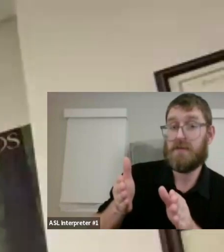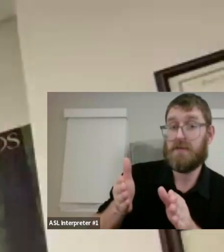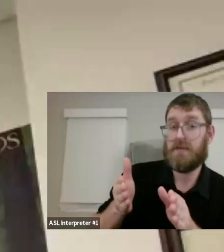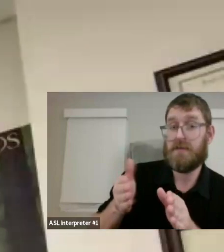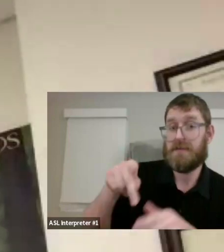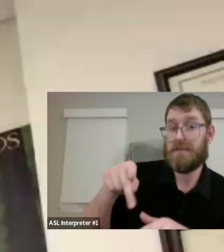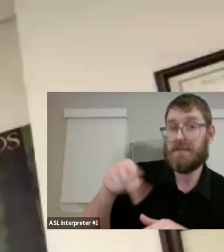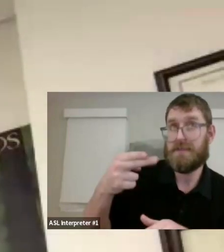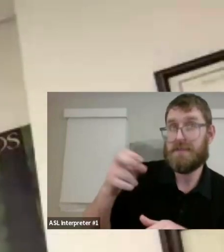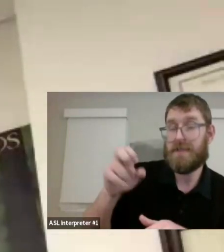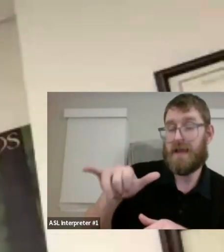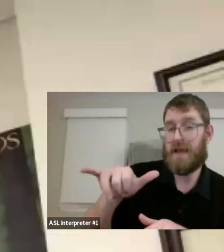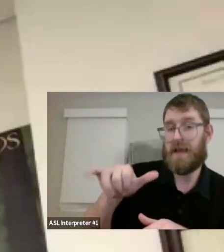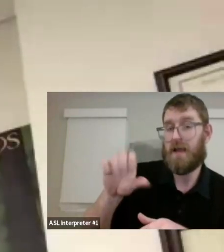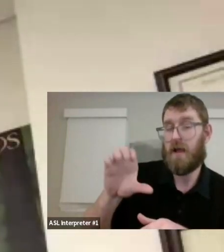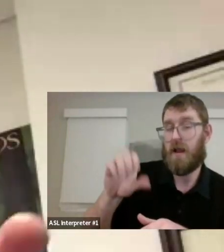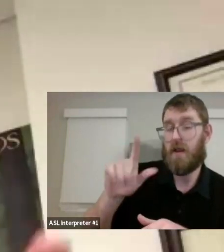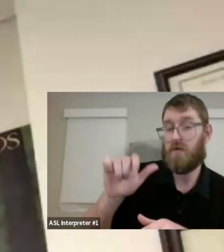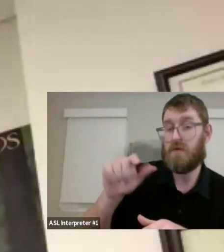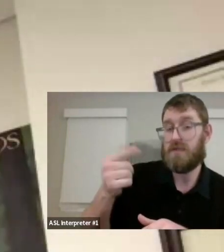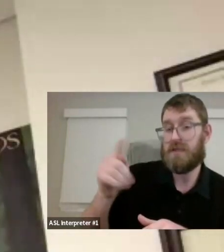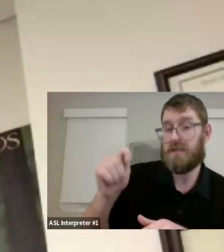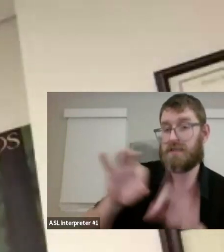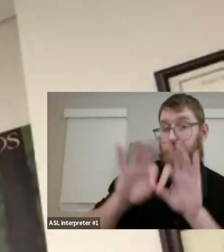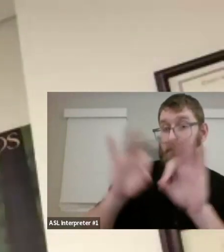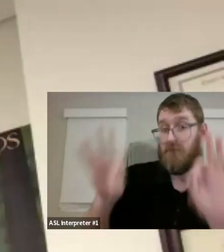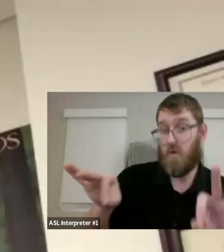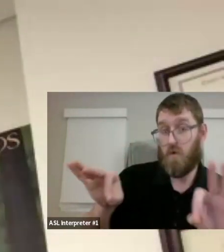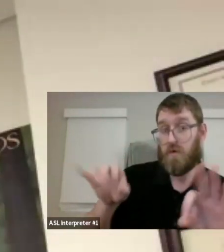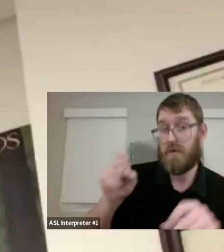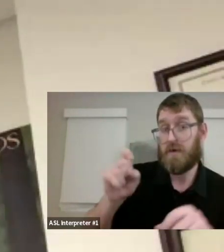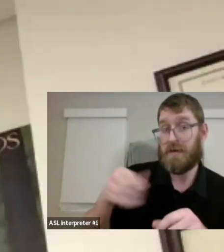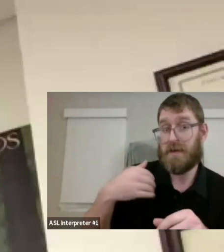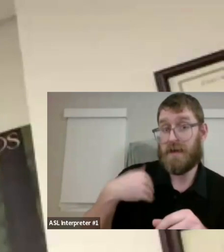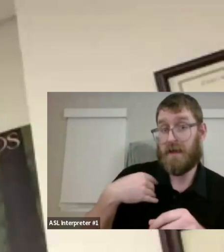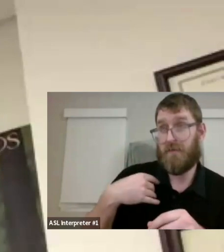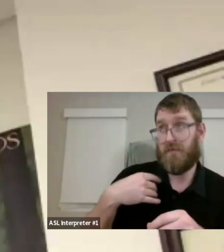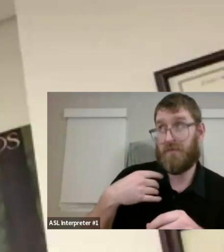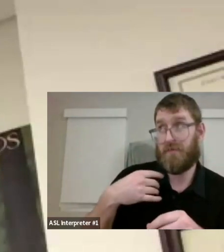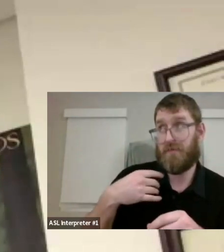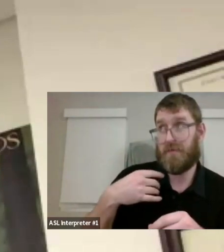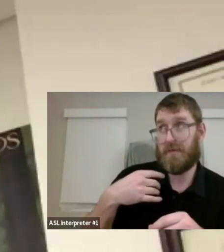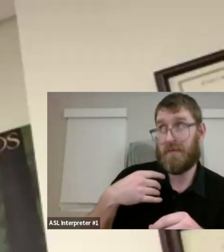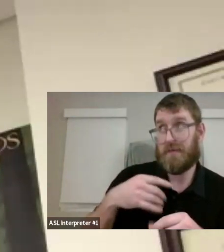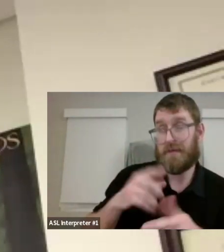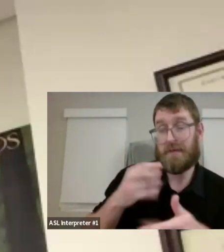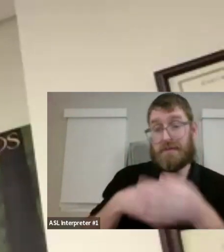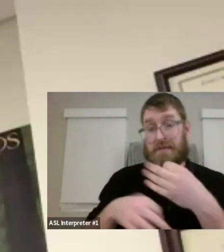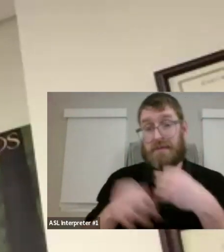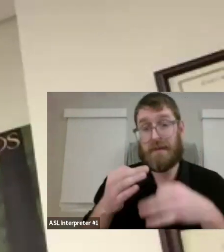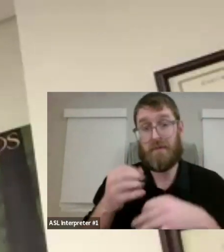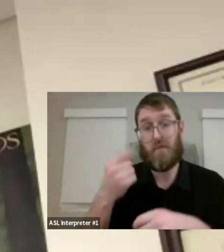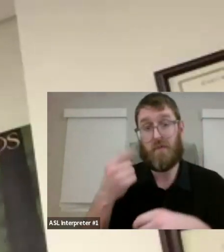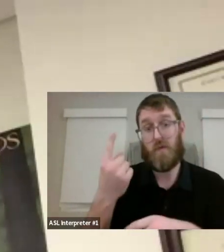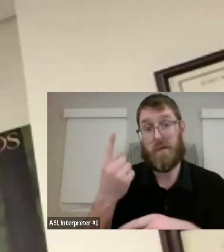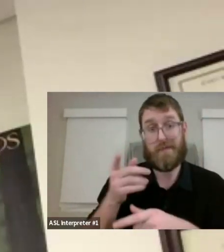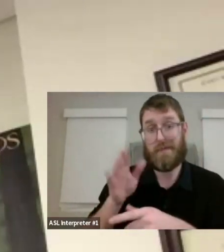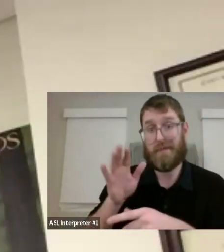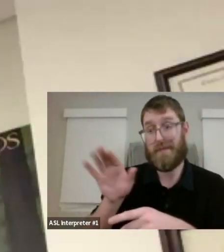psychologist form, as opposed to one that the psychologist might cook up on their own.